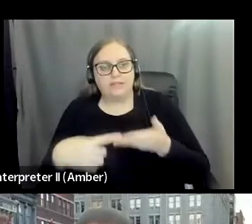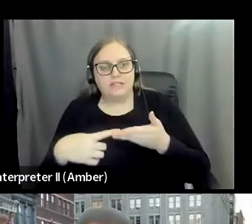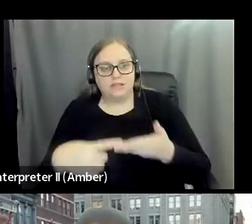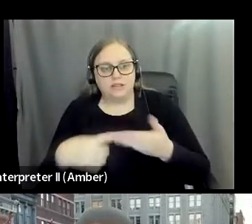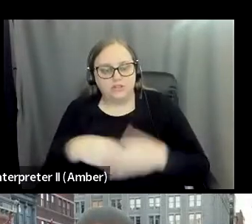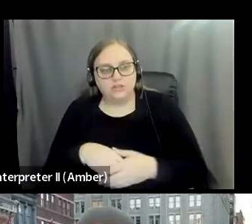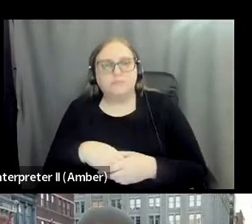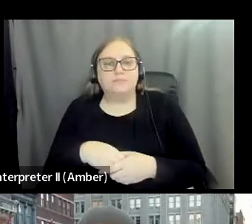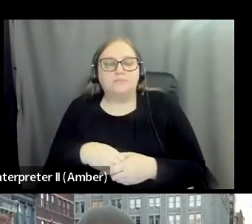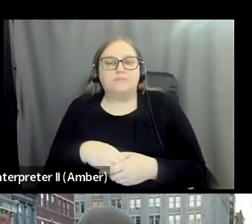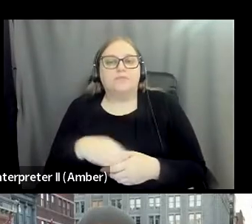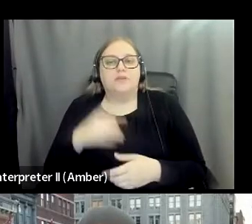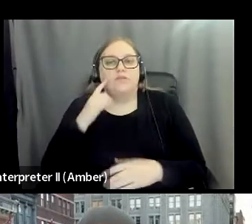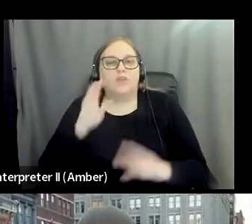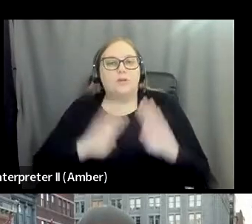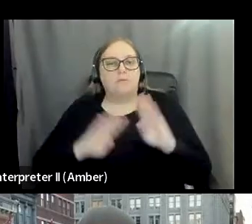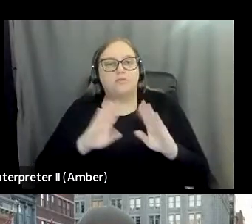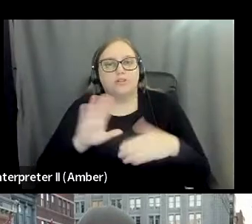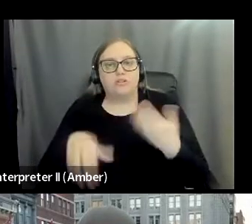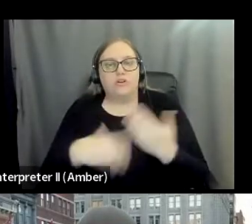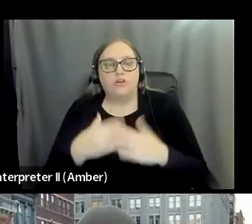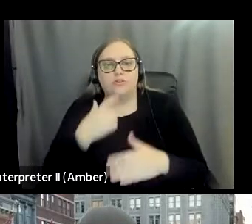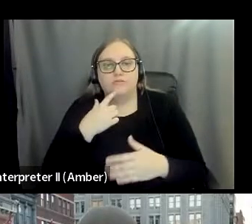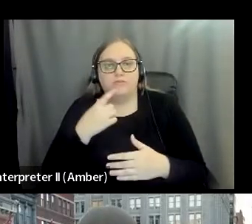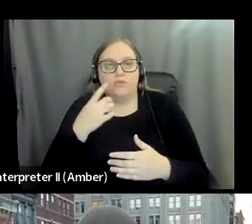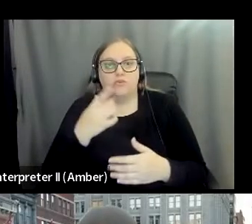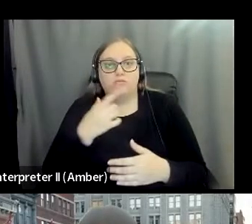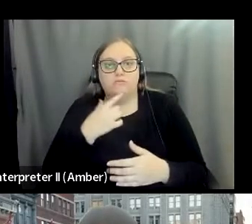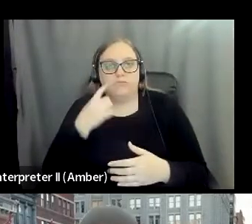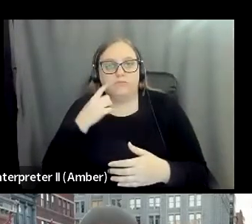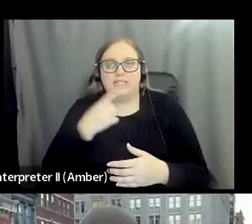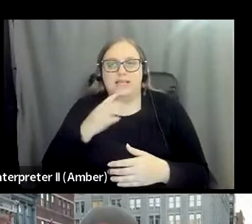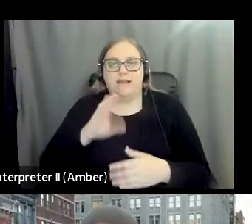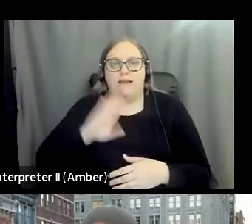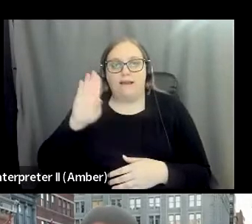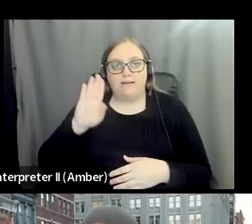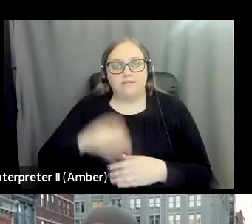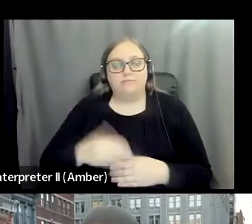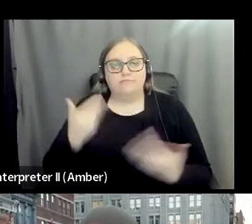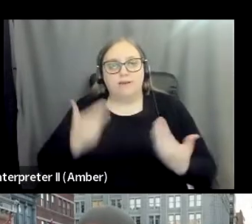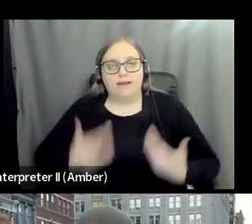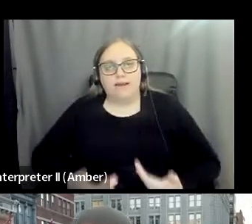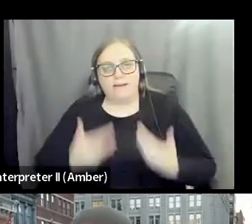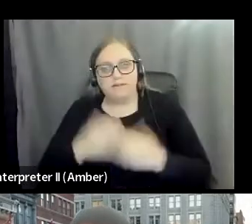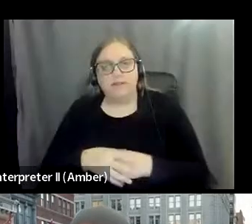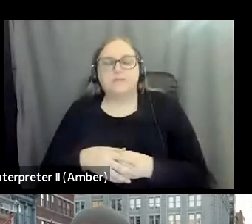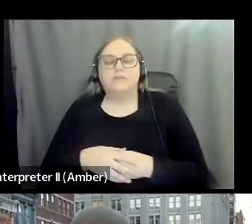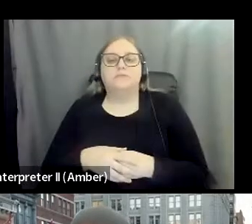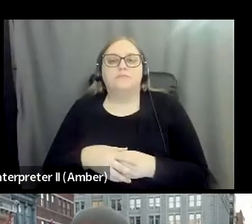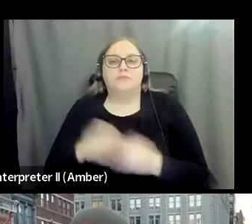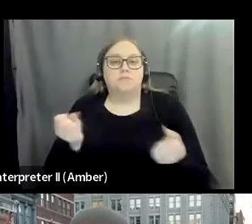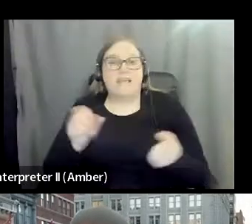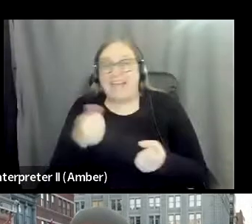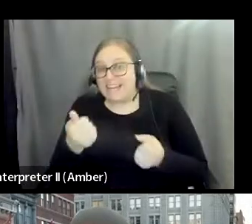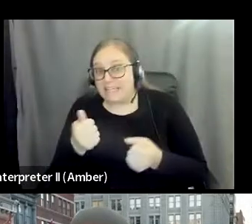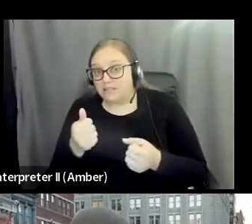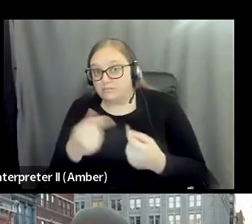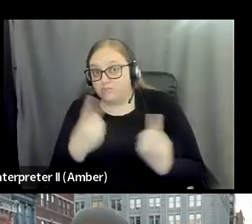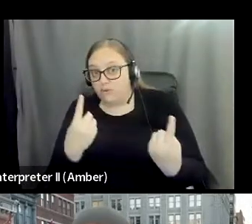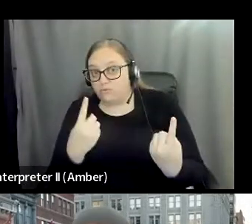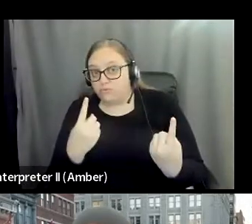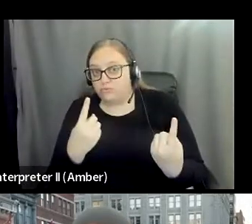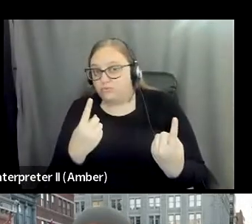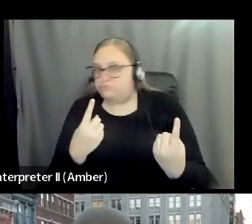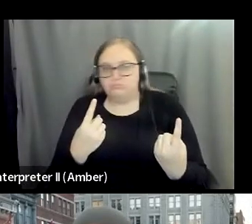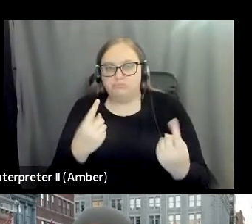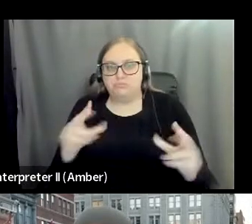on the motion? Voice vote. All those in favor say aye. Aye. Are there any opposed? The